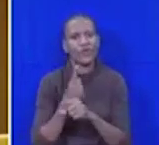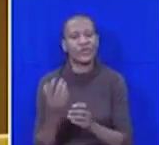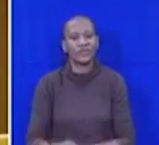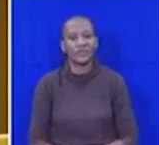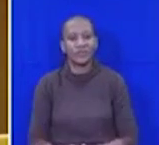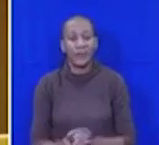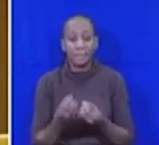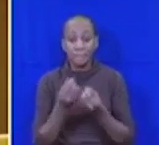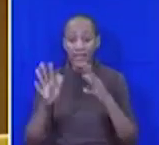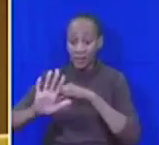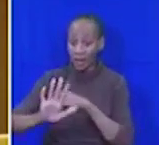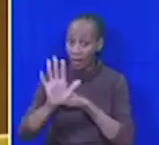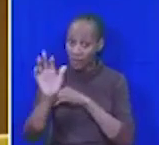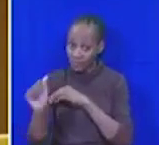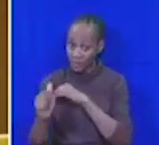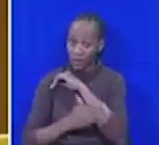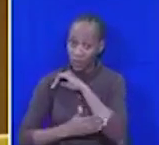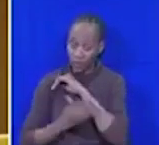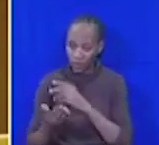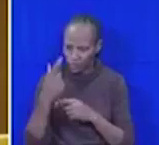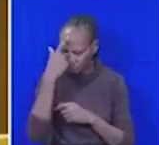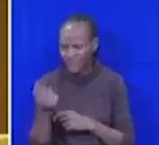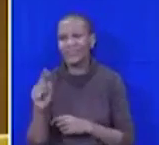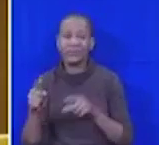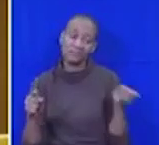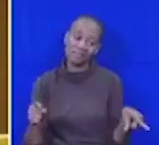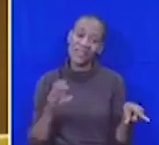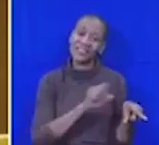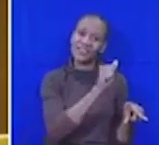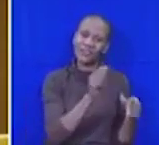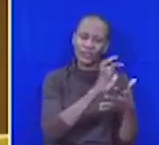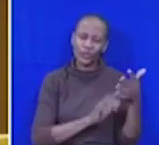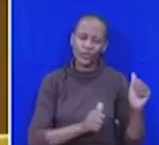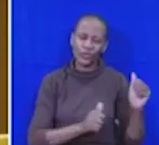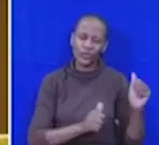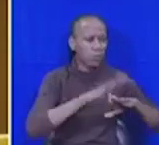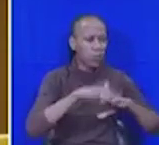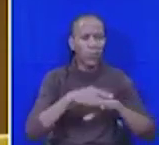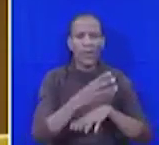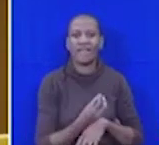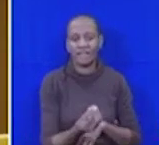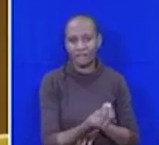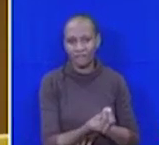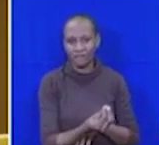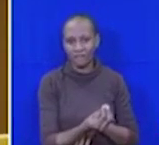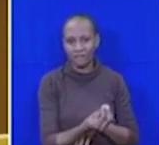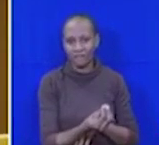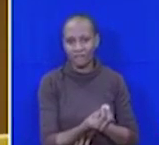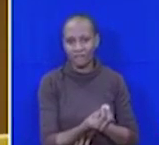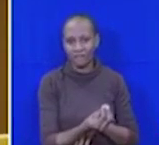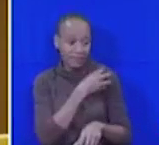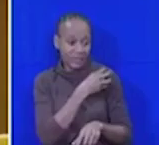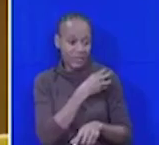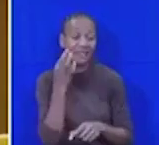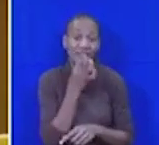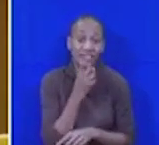in our continent, and of course globally, believe South Africa has a good story to tell and want to learn from it. This is what the minister has referred to